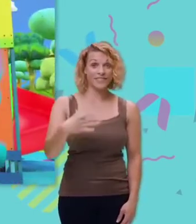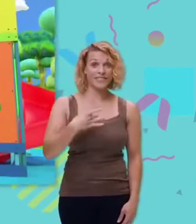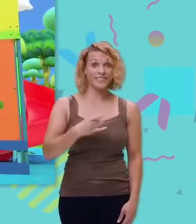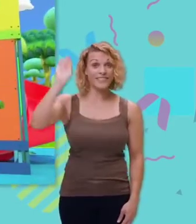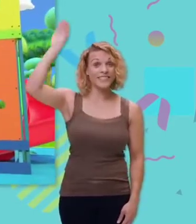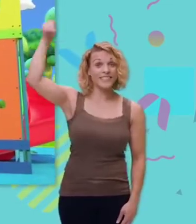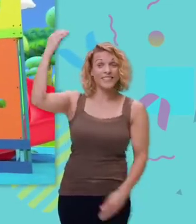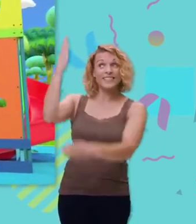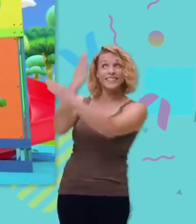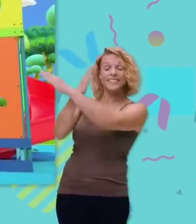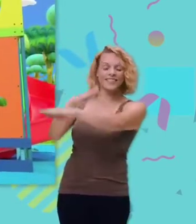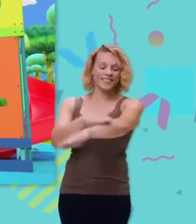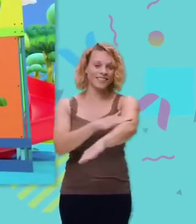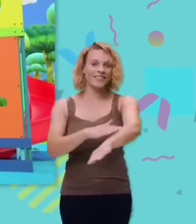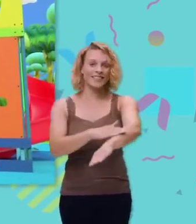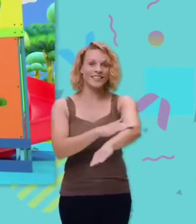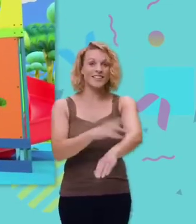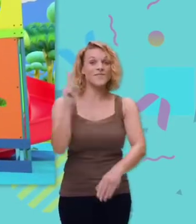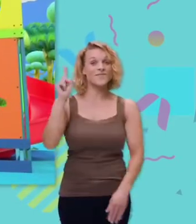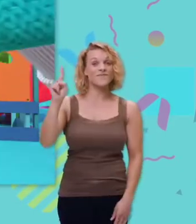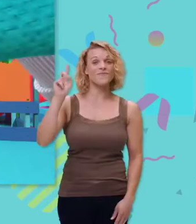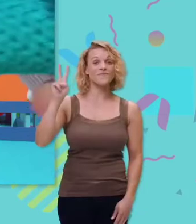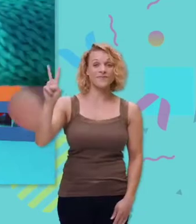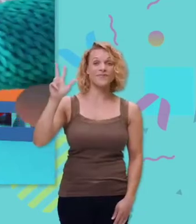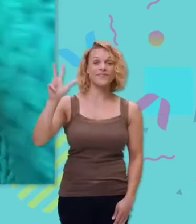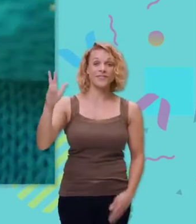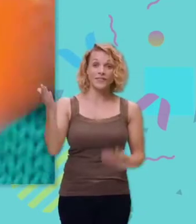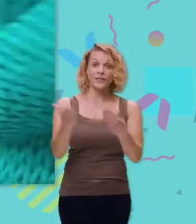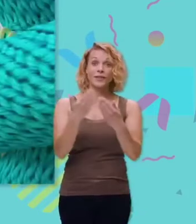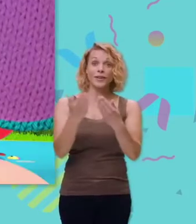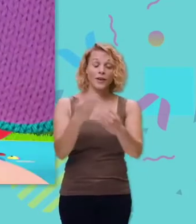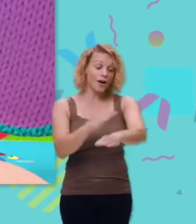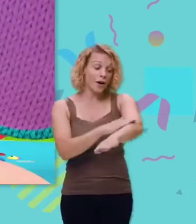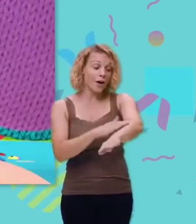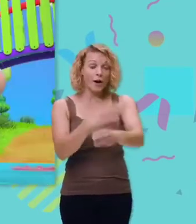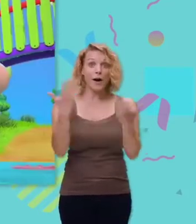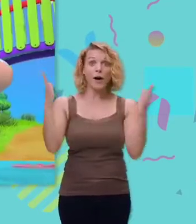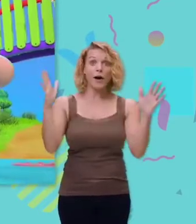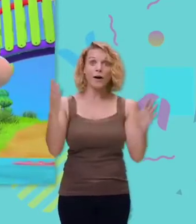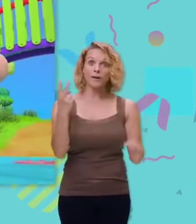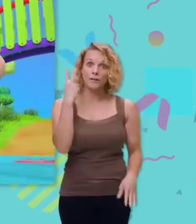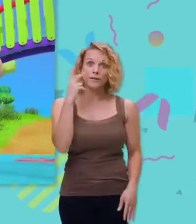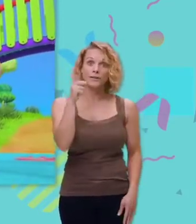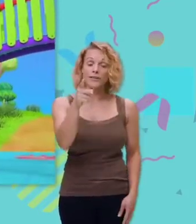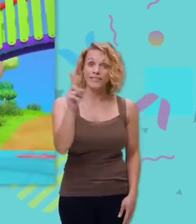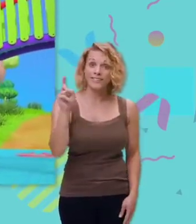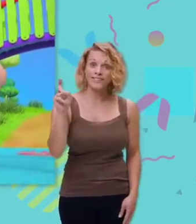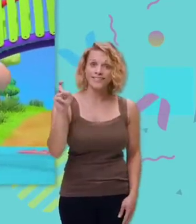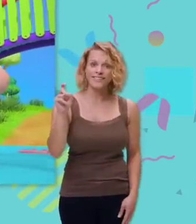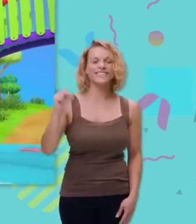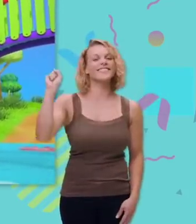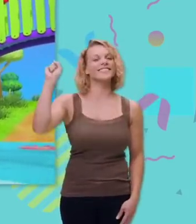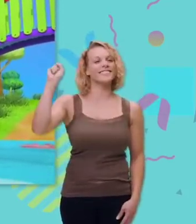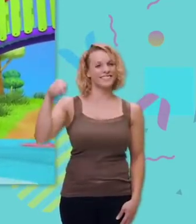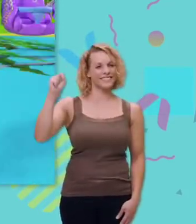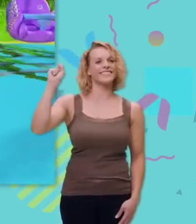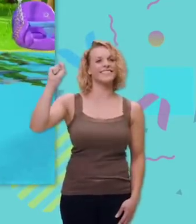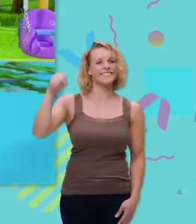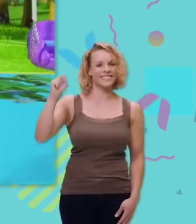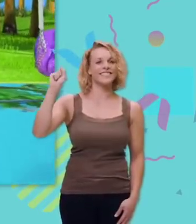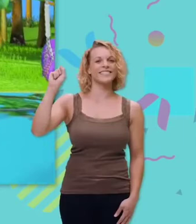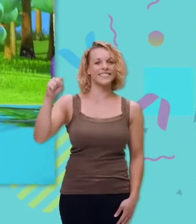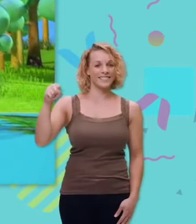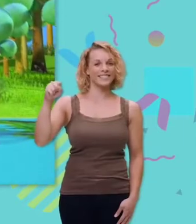See, elephant likes the sunscreen. 1, 2, 3, almost on you see.